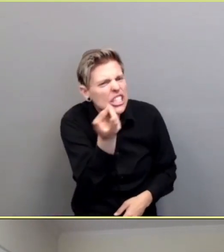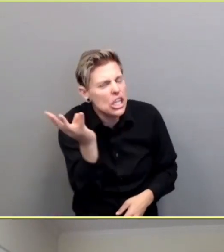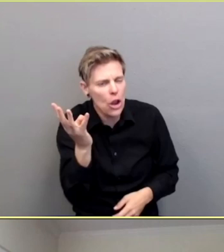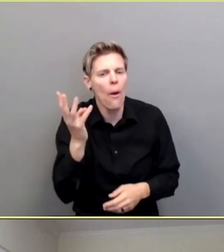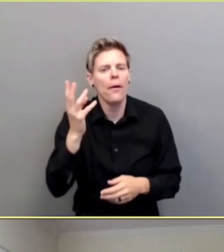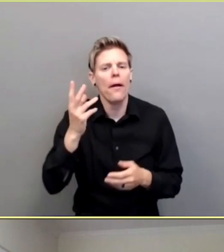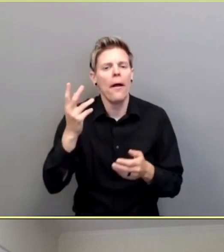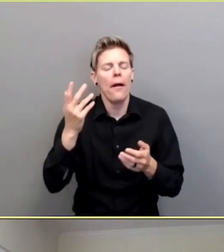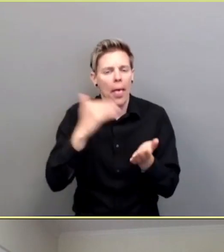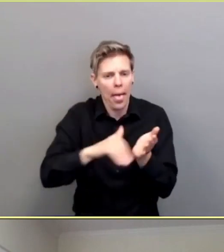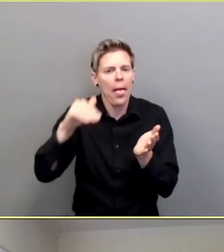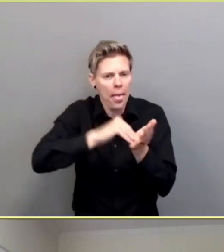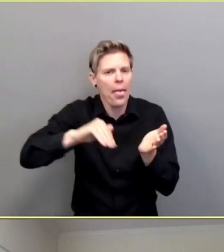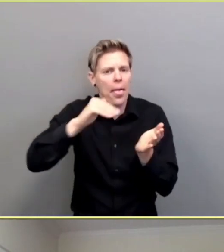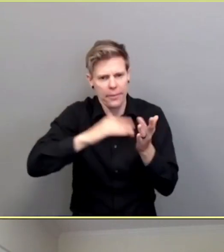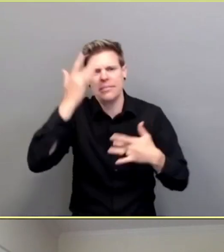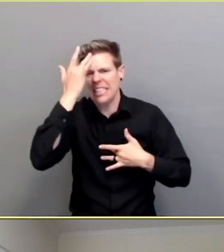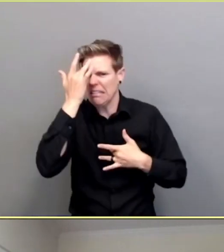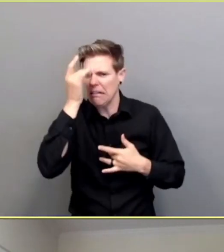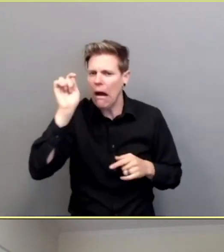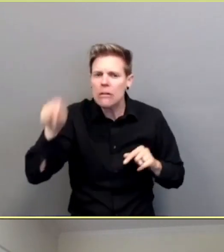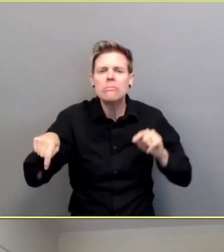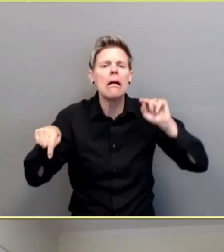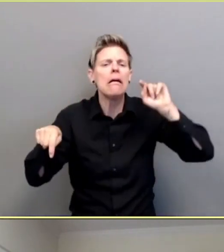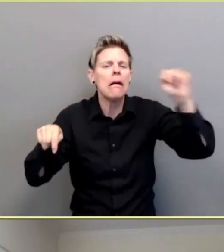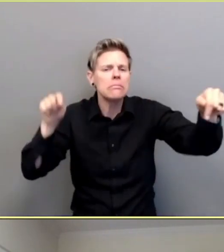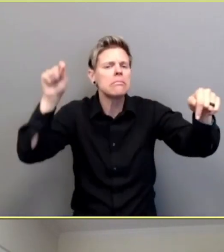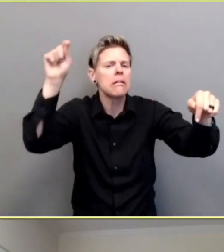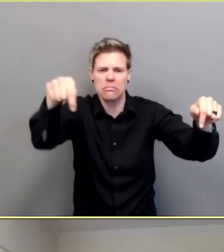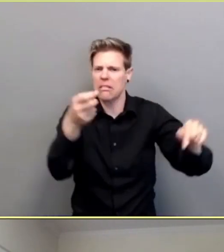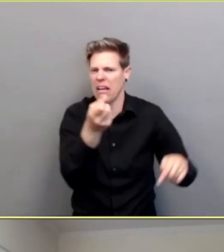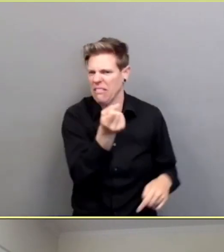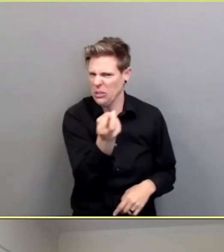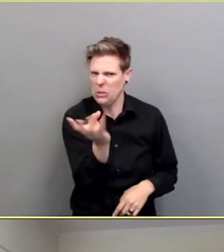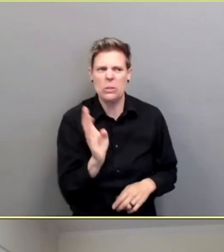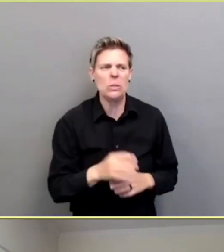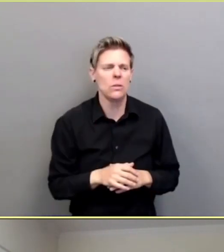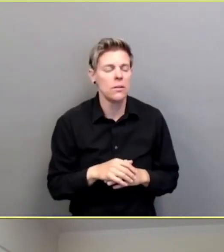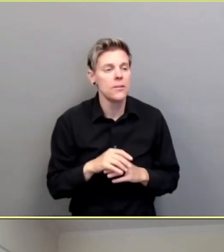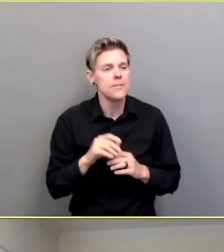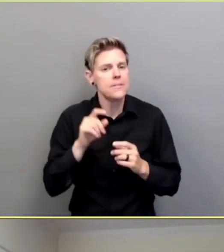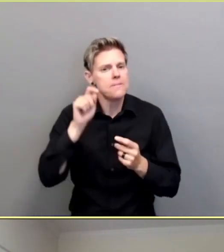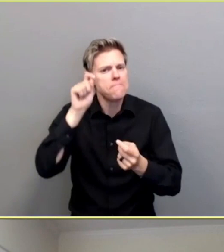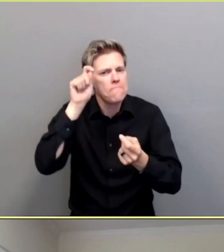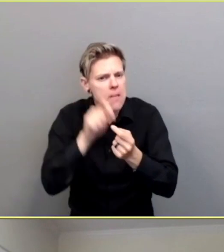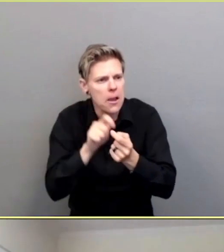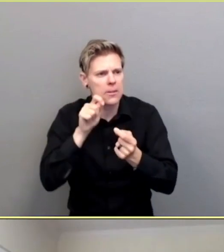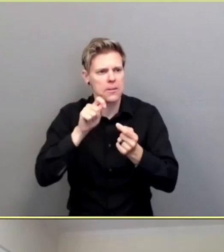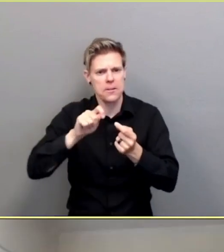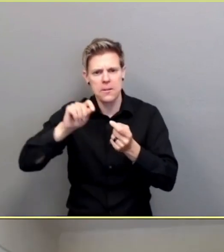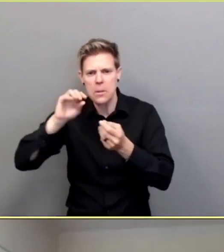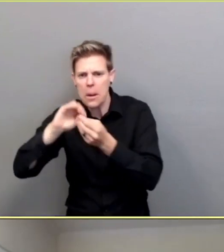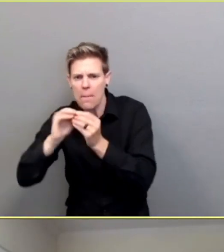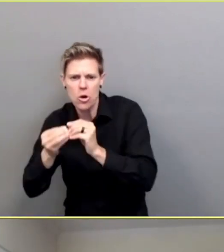happen, though again, it's very difficult to tease this out from people